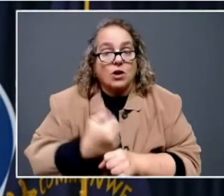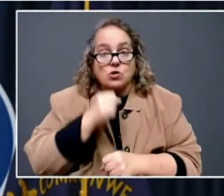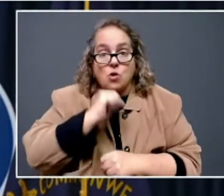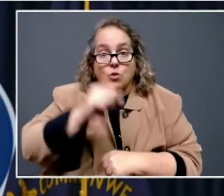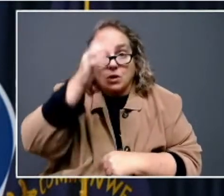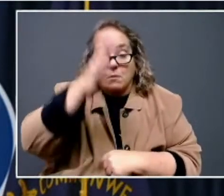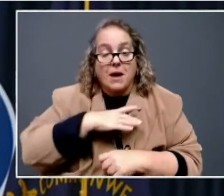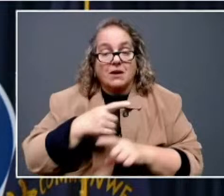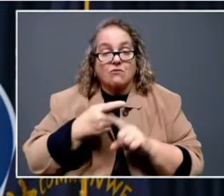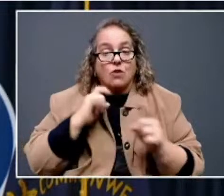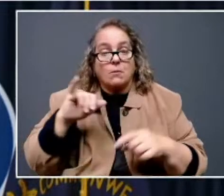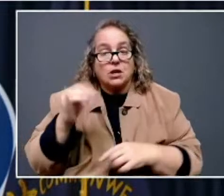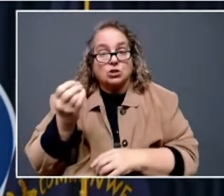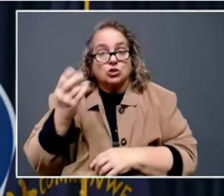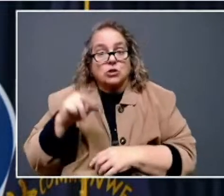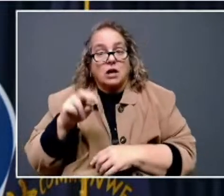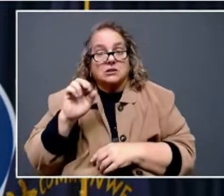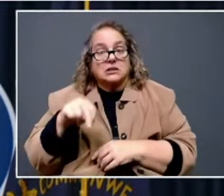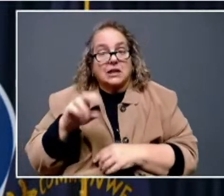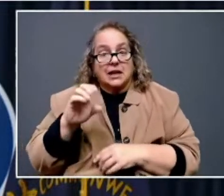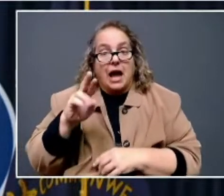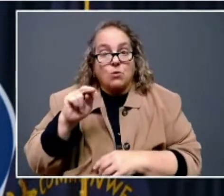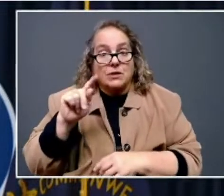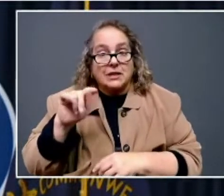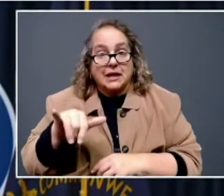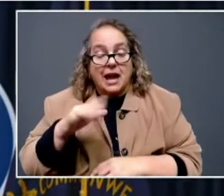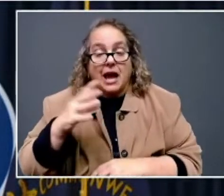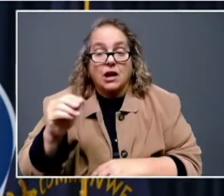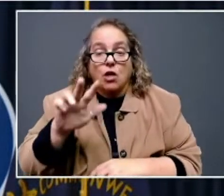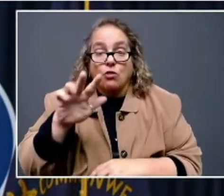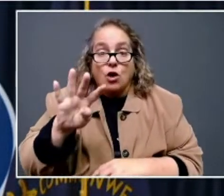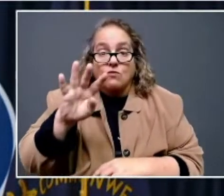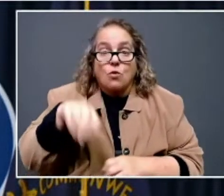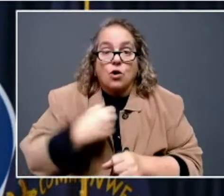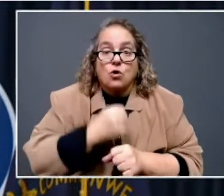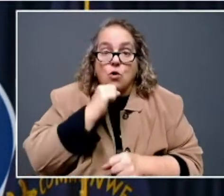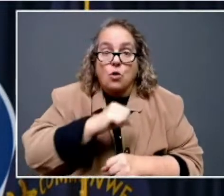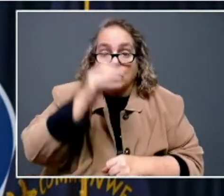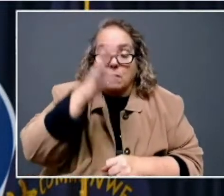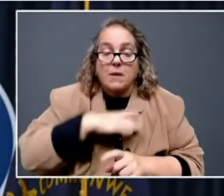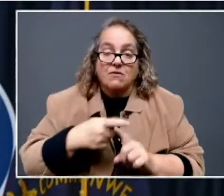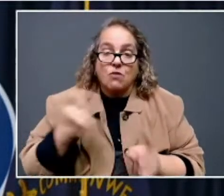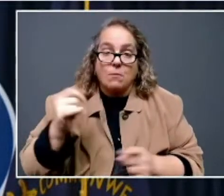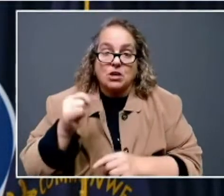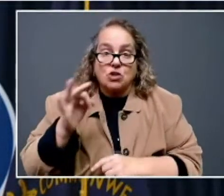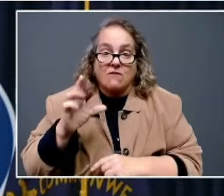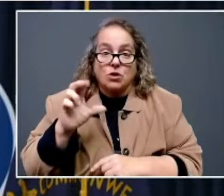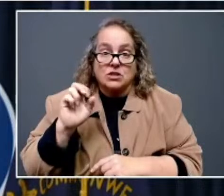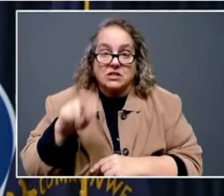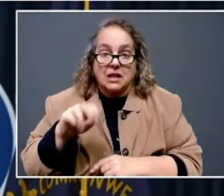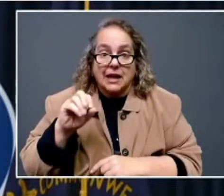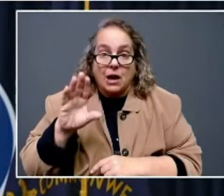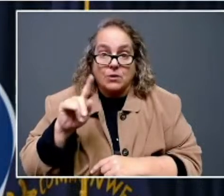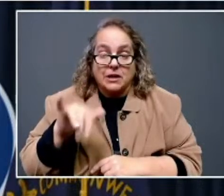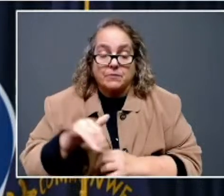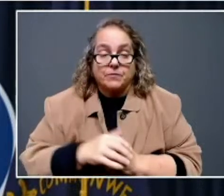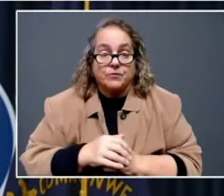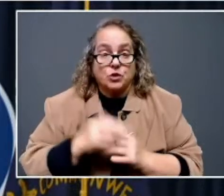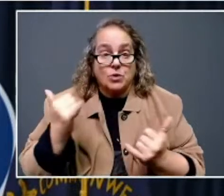County and a 34-year-old man from Jefferson County. As of today, our positivity rate,